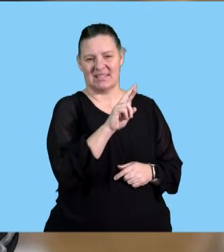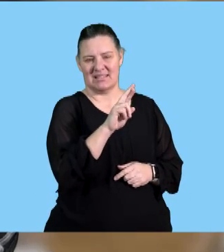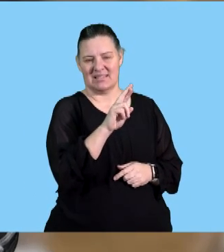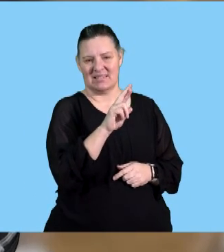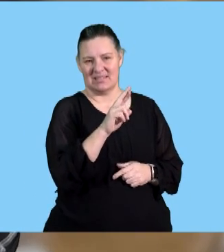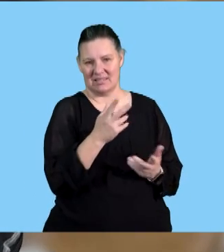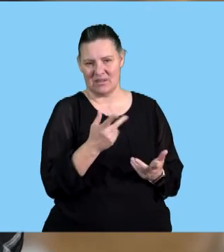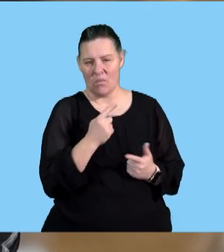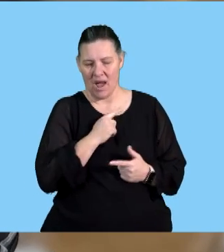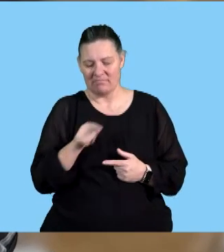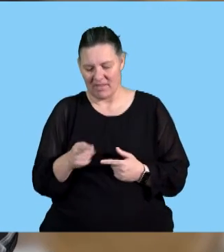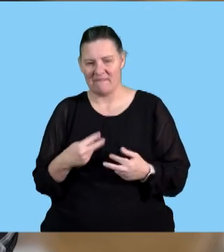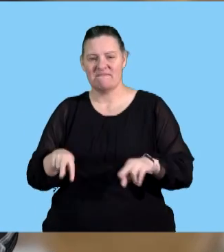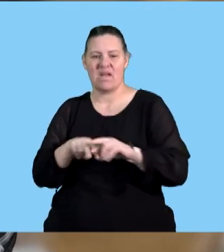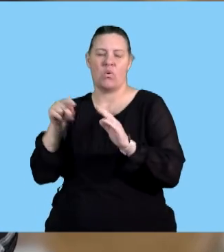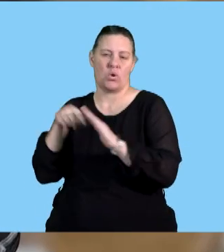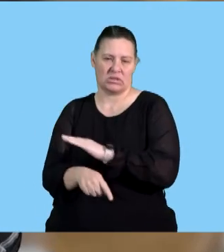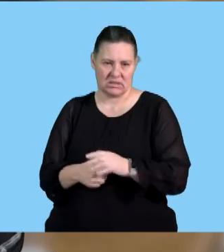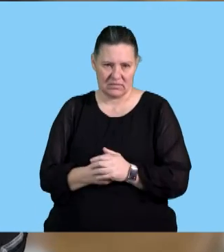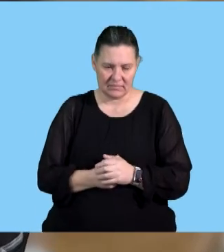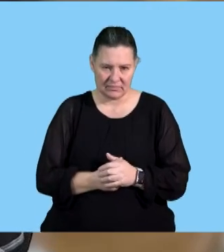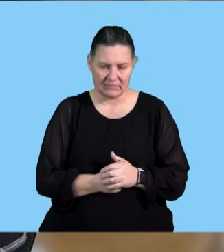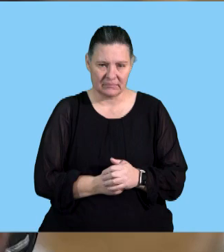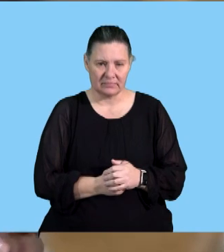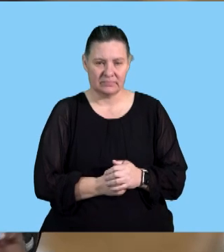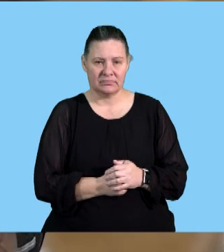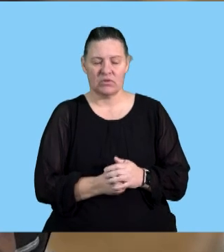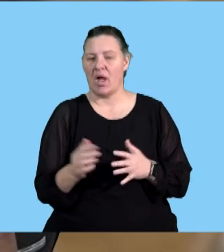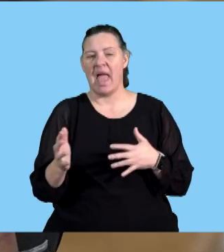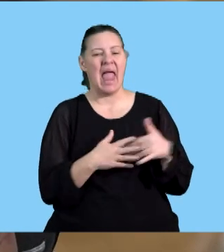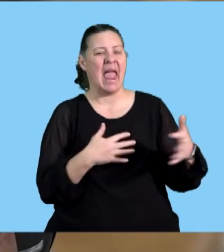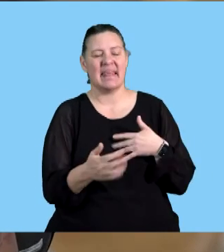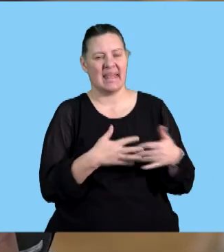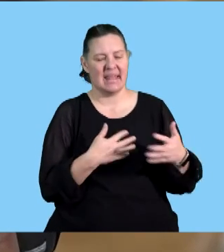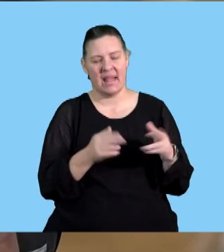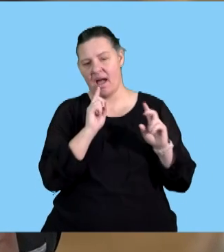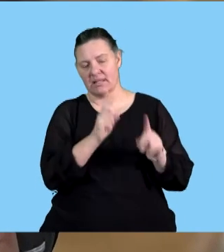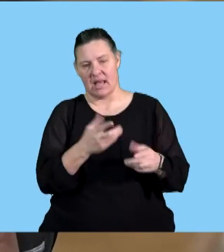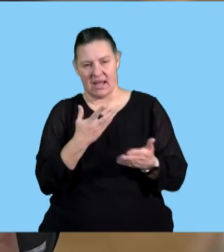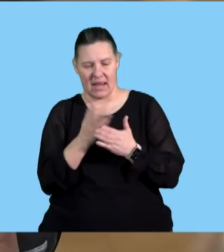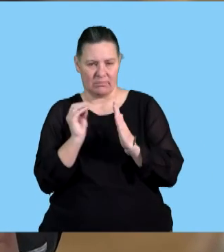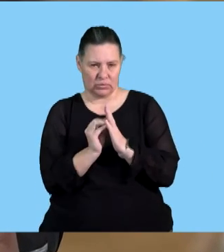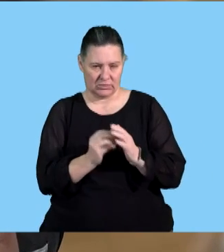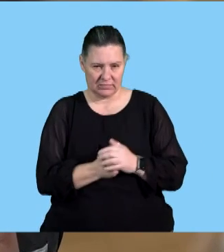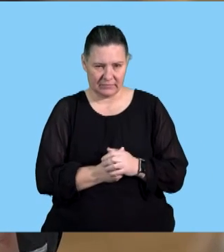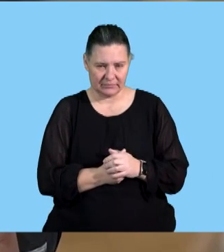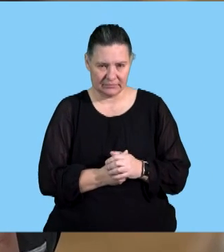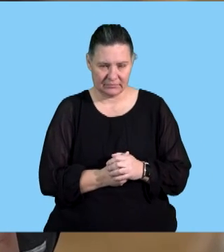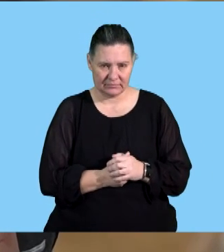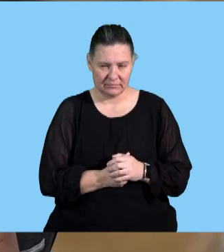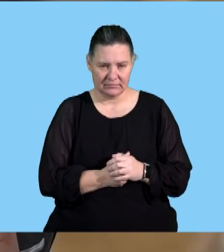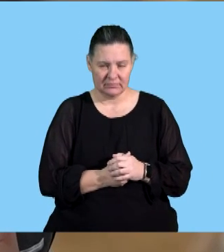now they have lost their value in terms of currency. So any relevant answer, you can